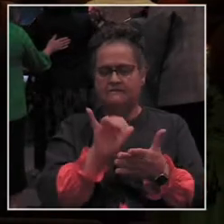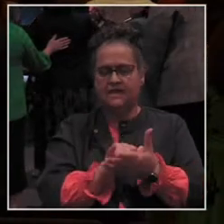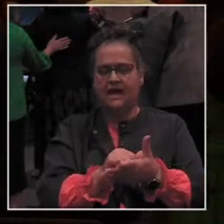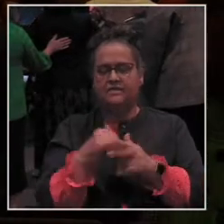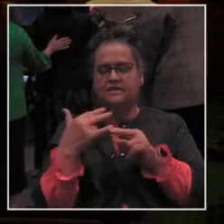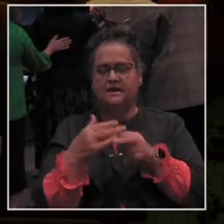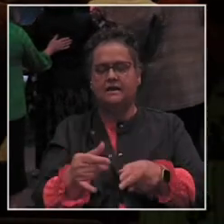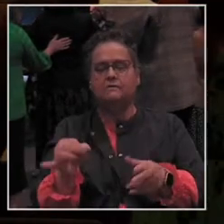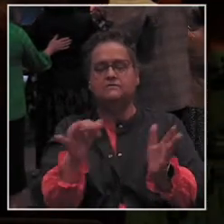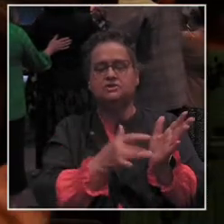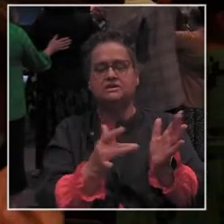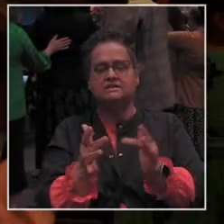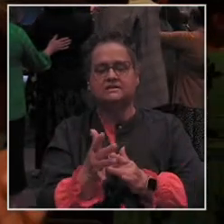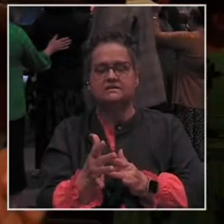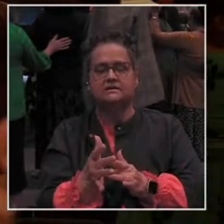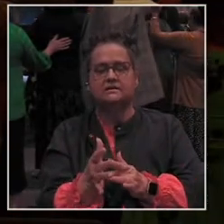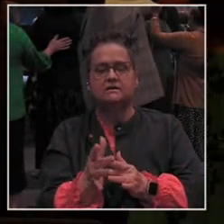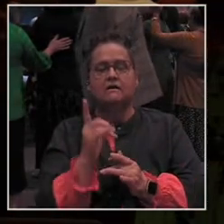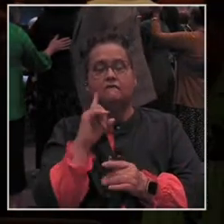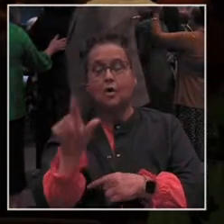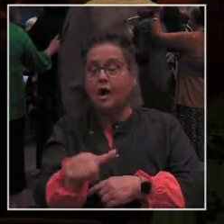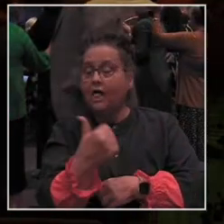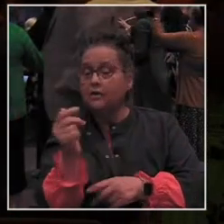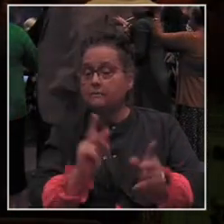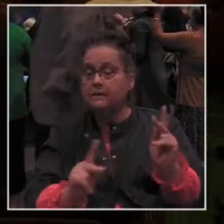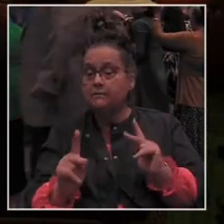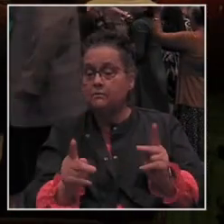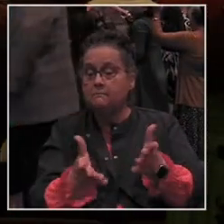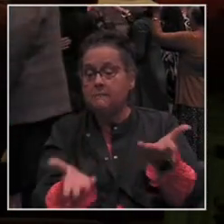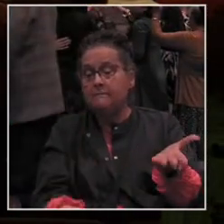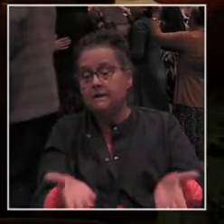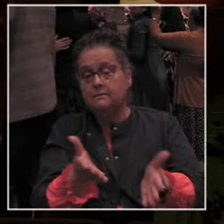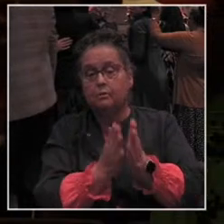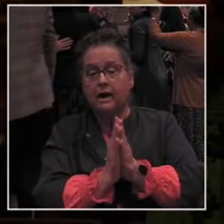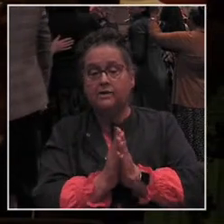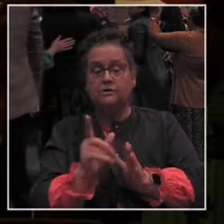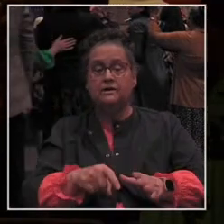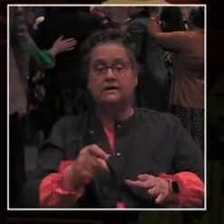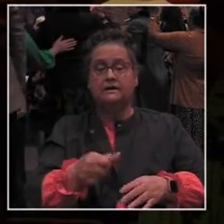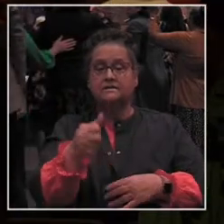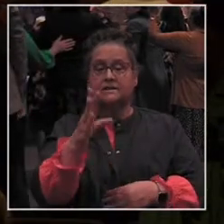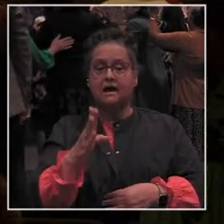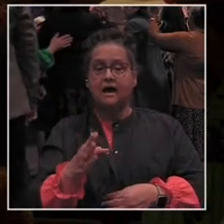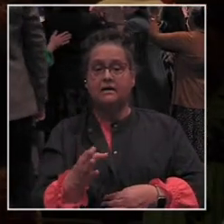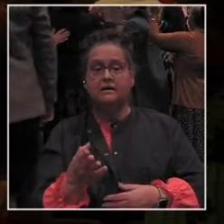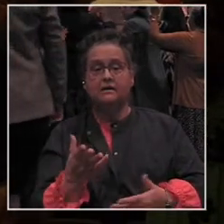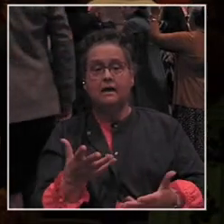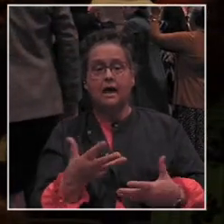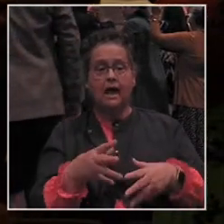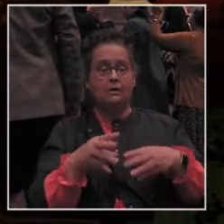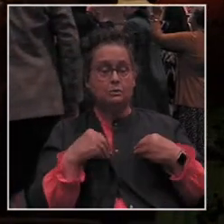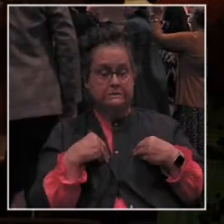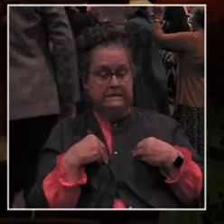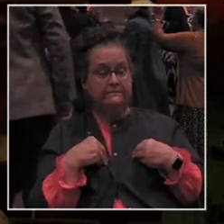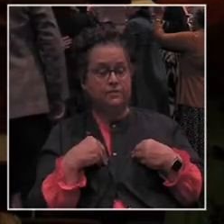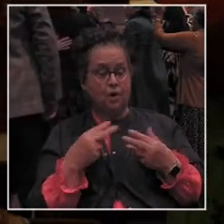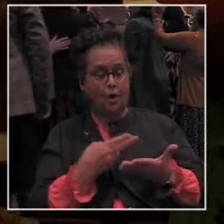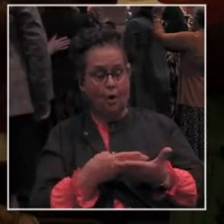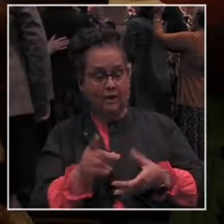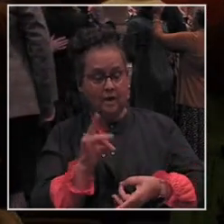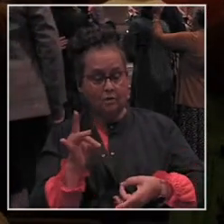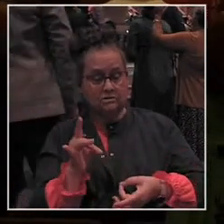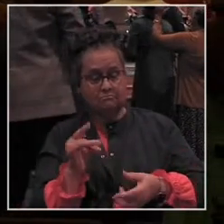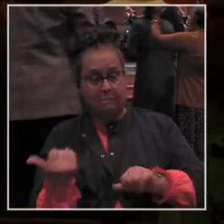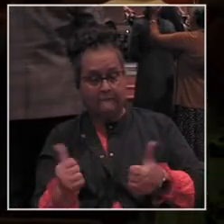name of Jesus. For some others, maybe the prayer that needs to be prayed today is, God, I may have received the Holy Ghost, I may have been baptized, but